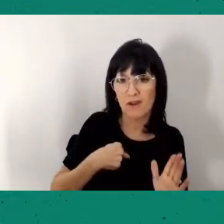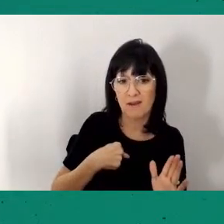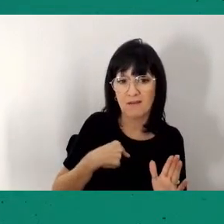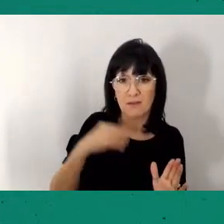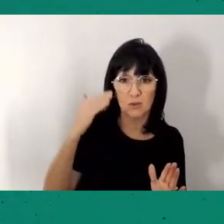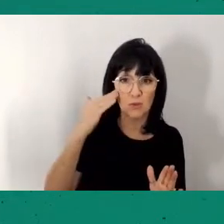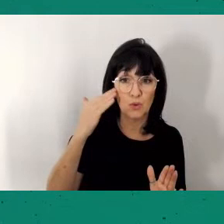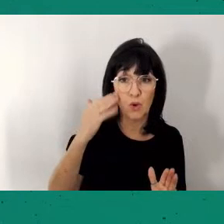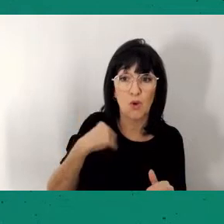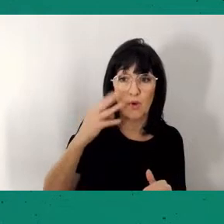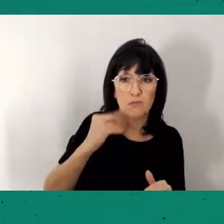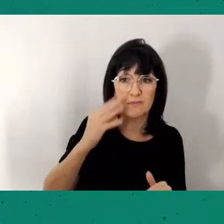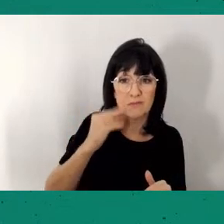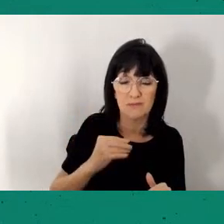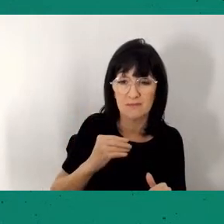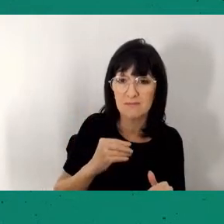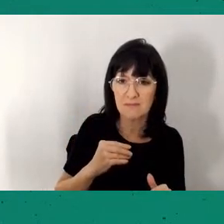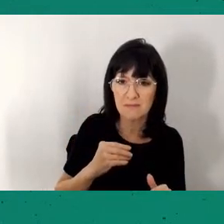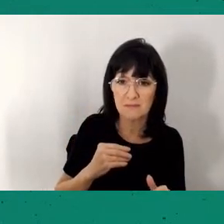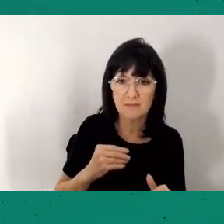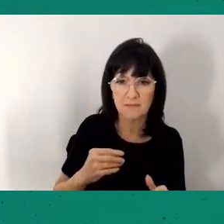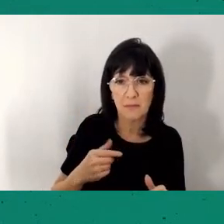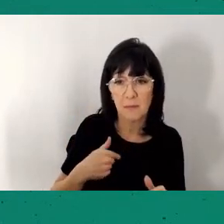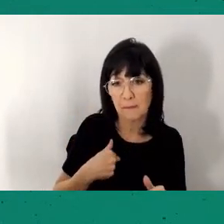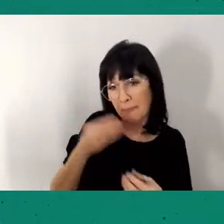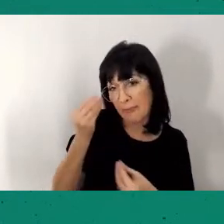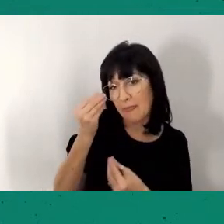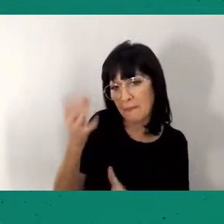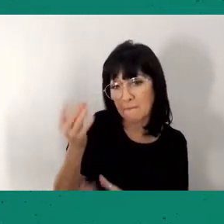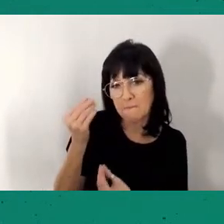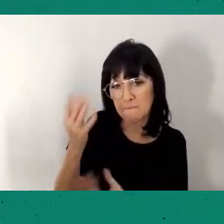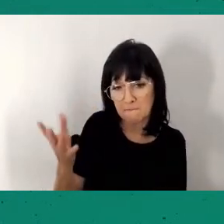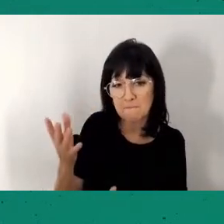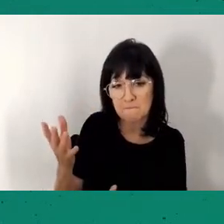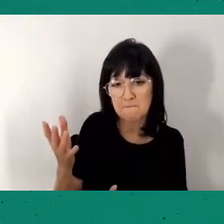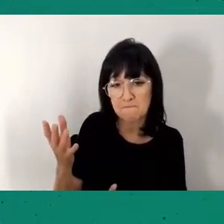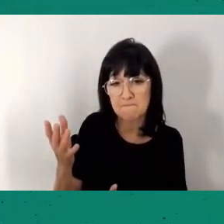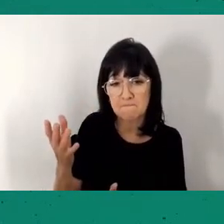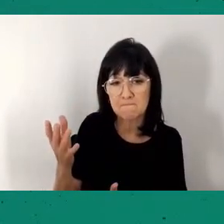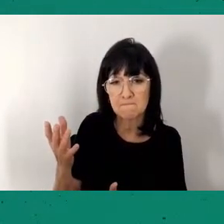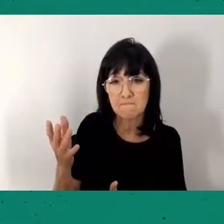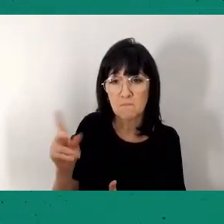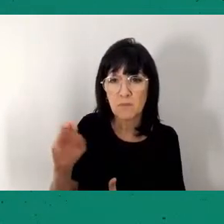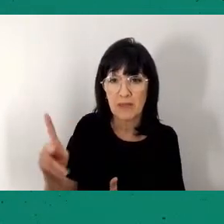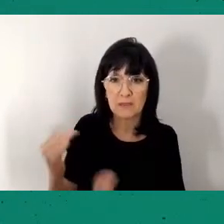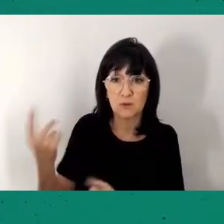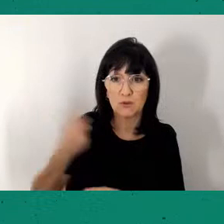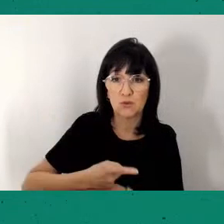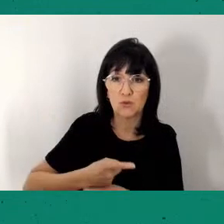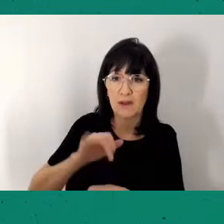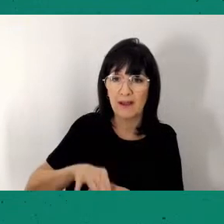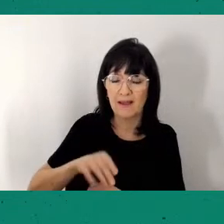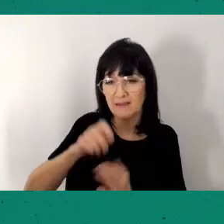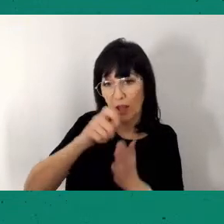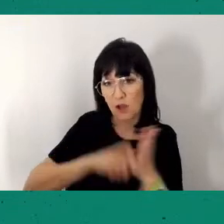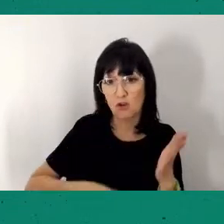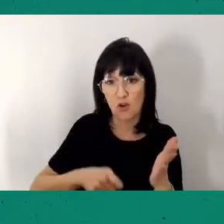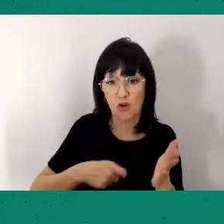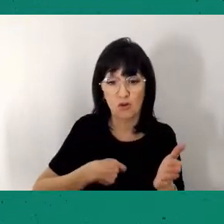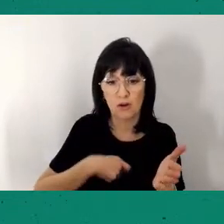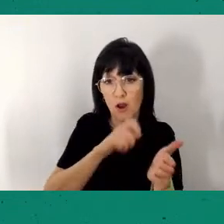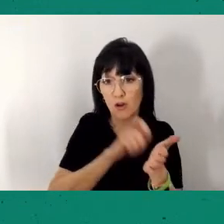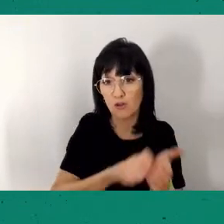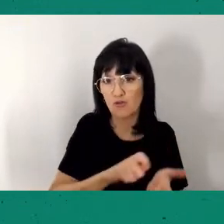was sharing with Dick today an article and a speech that I had written regarding that experience. It's the city